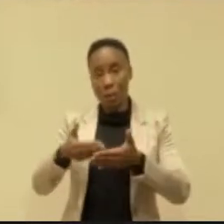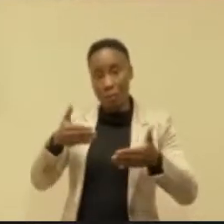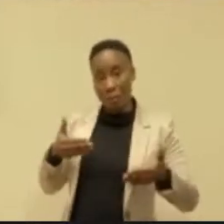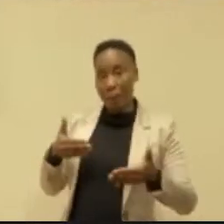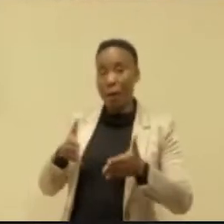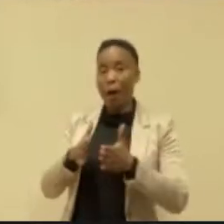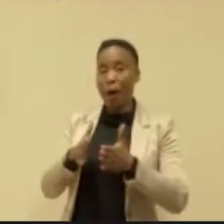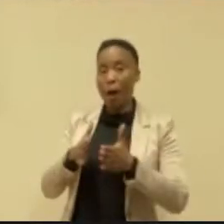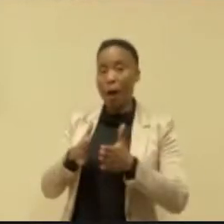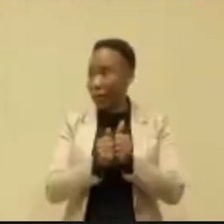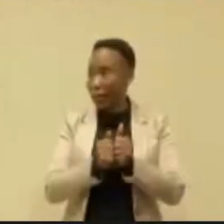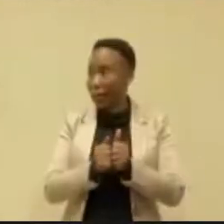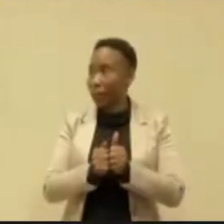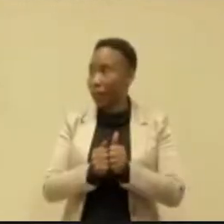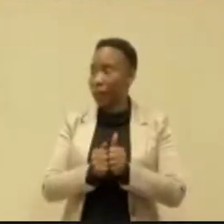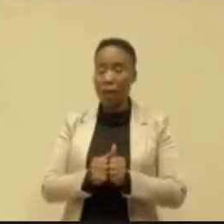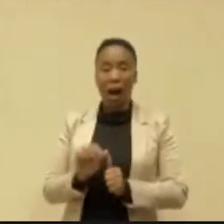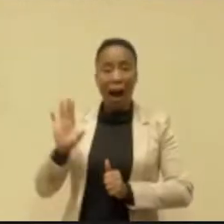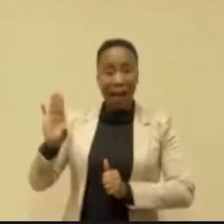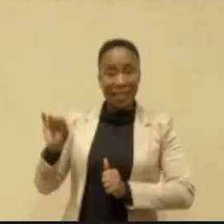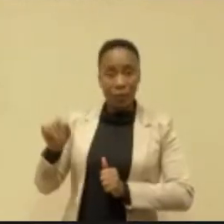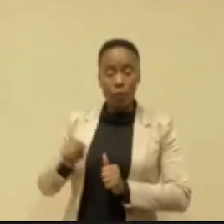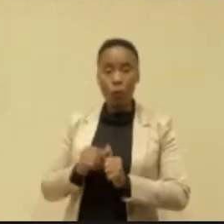introducer asked her to speak